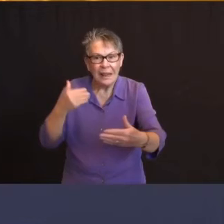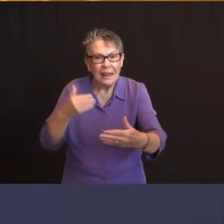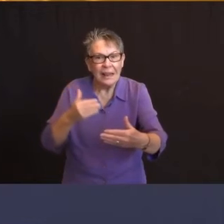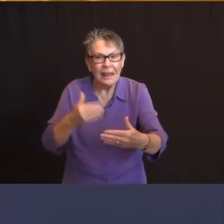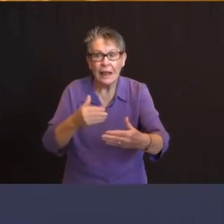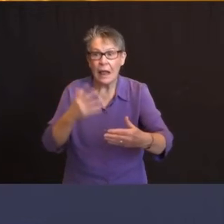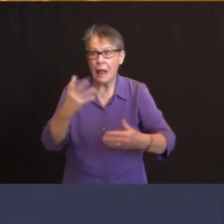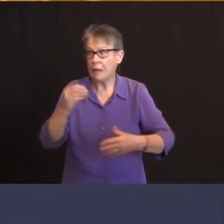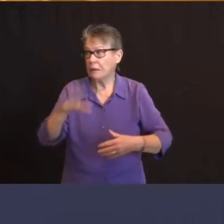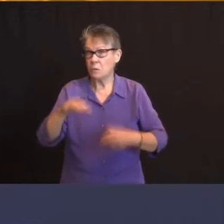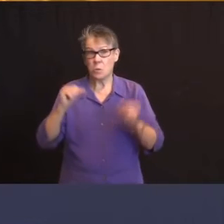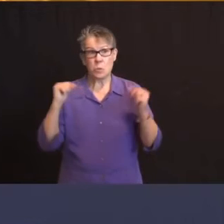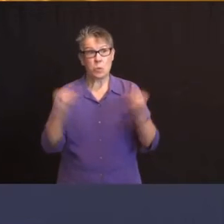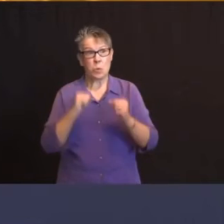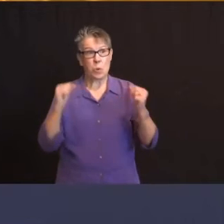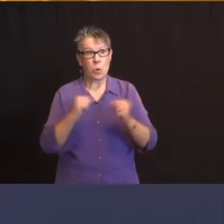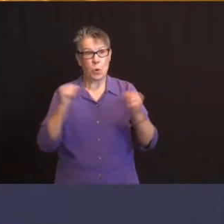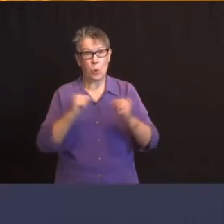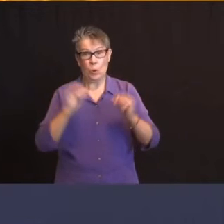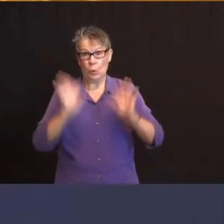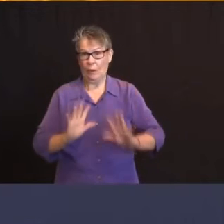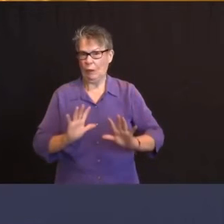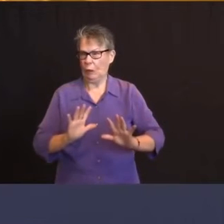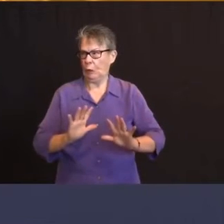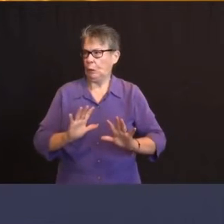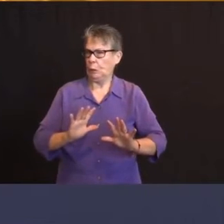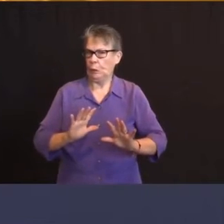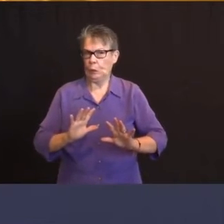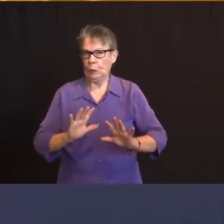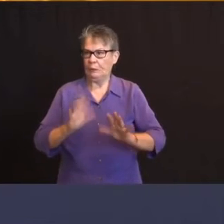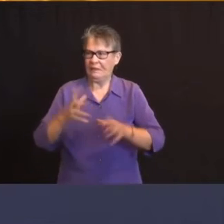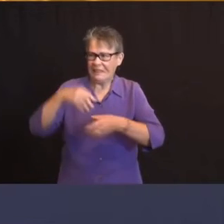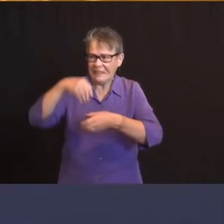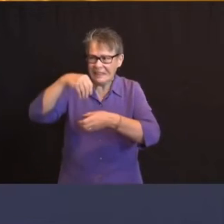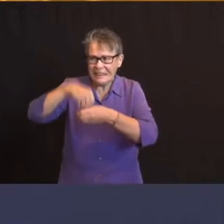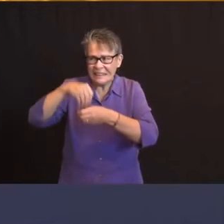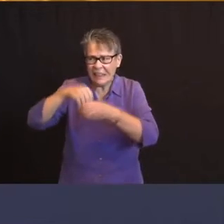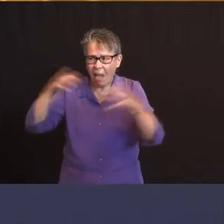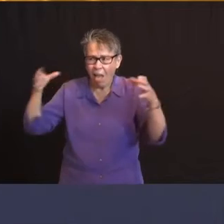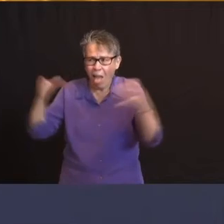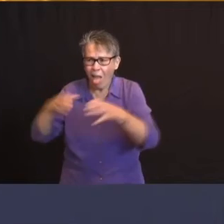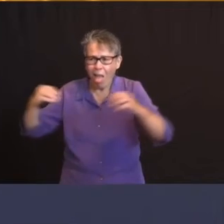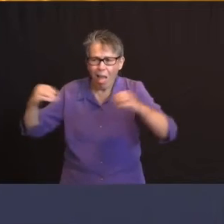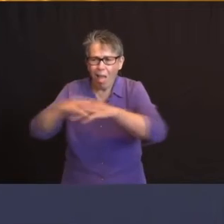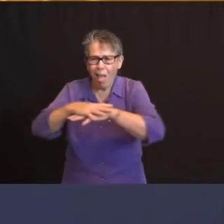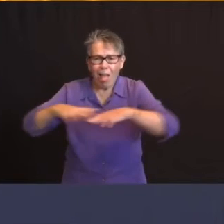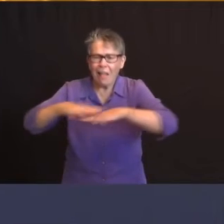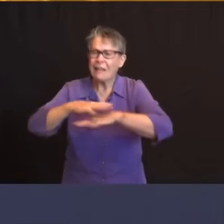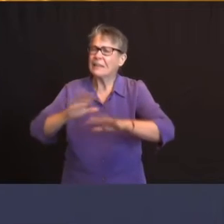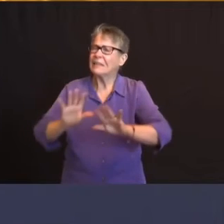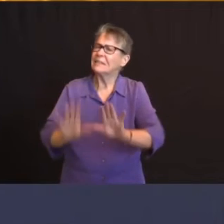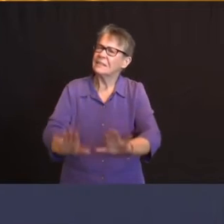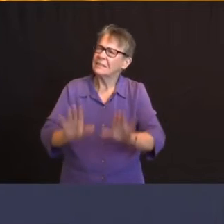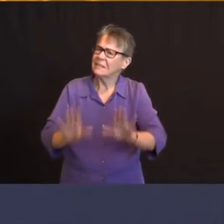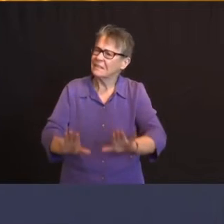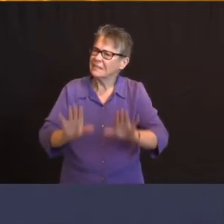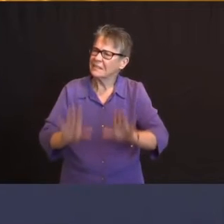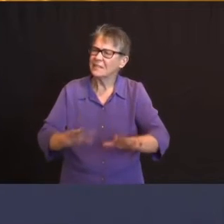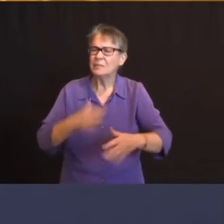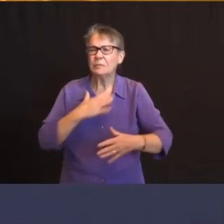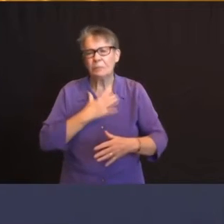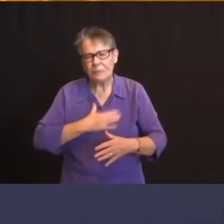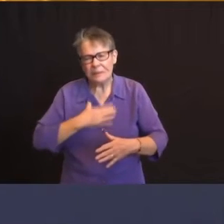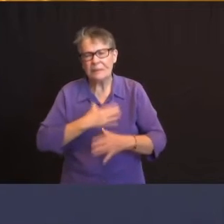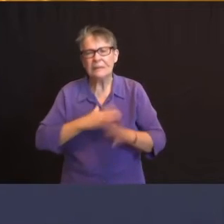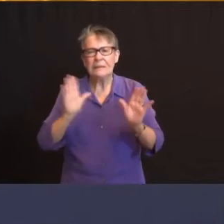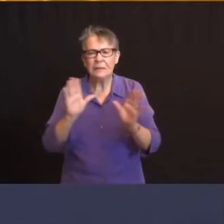here. We're in the middle of it. You got to stay strong, folks. And if you stay strong, we can see the end zone. We will get there,